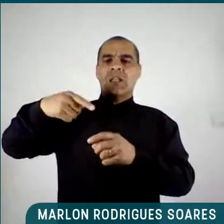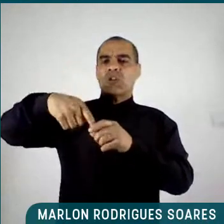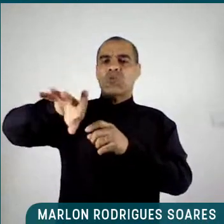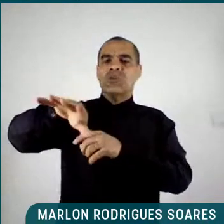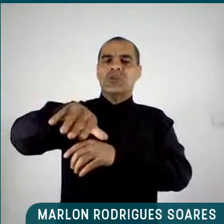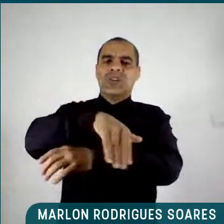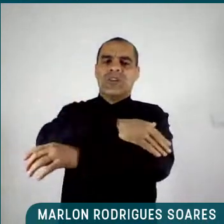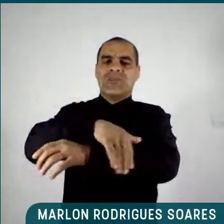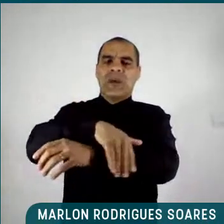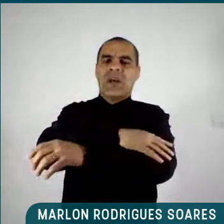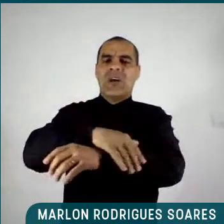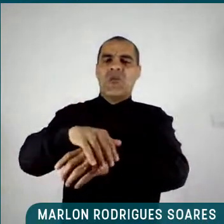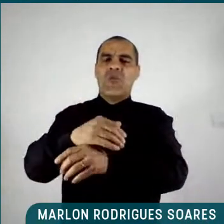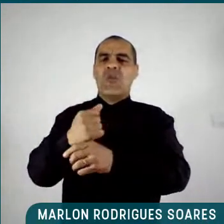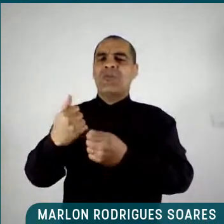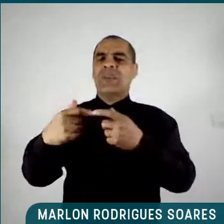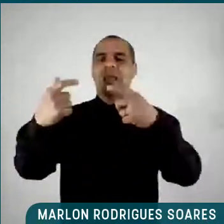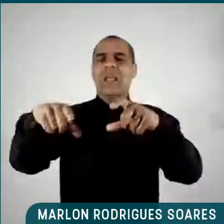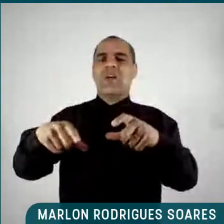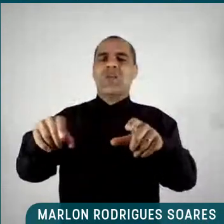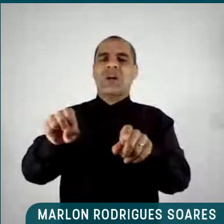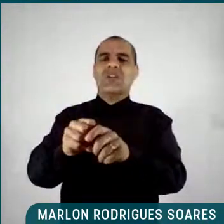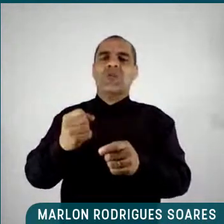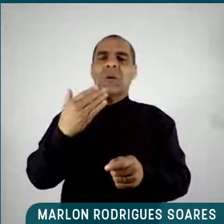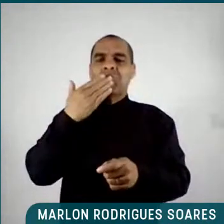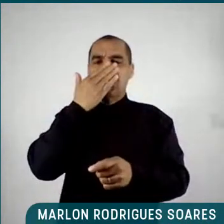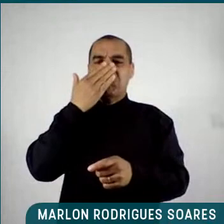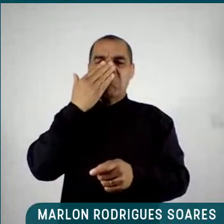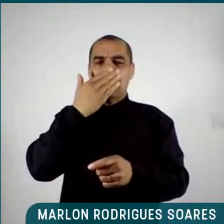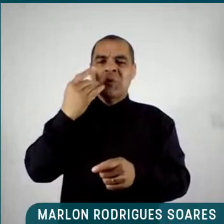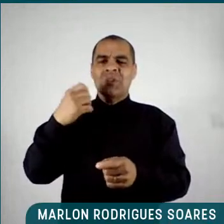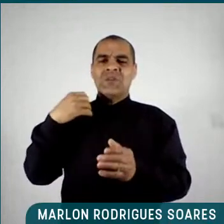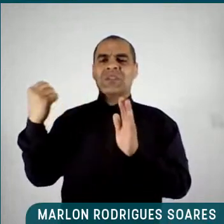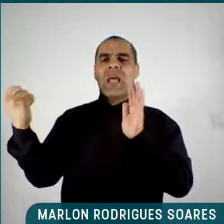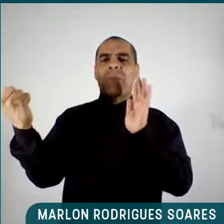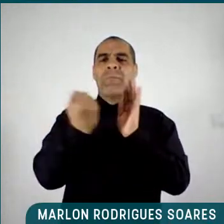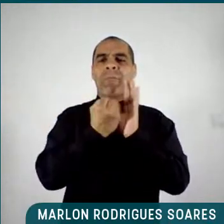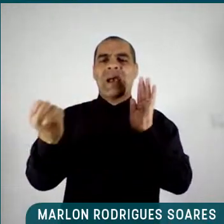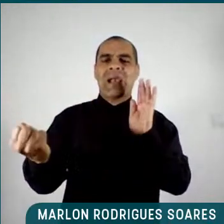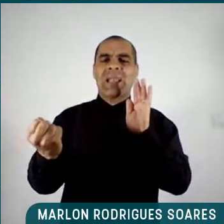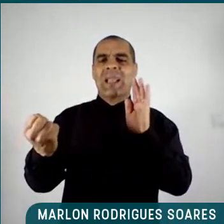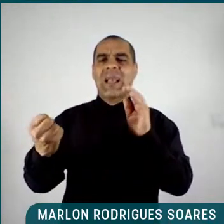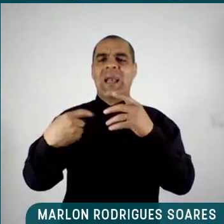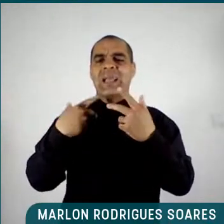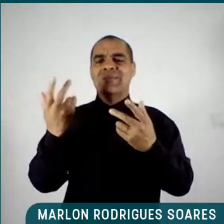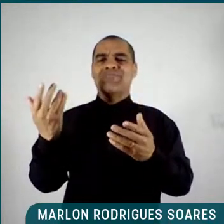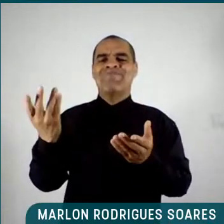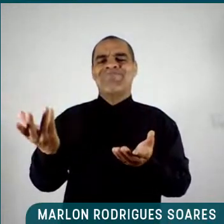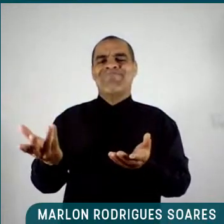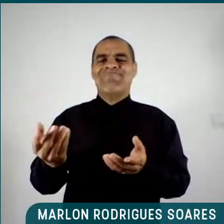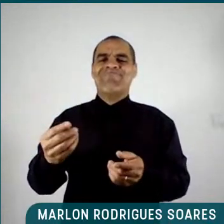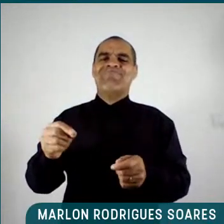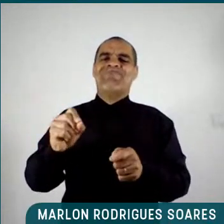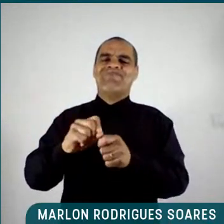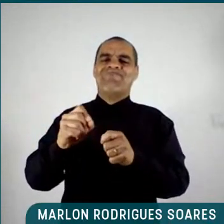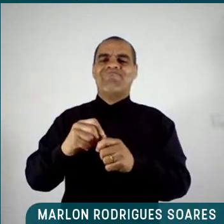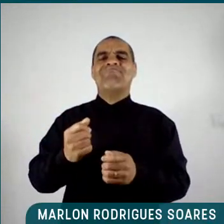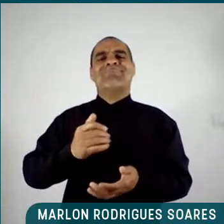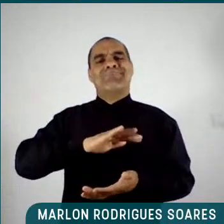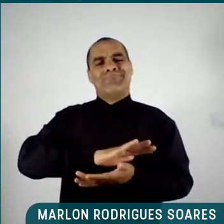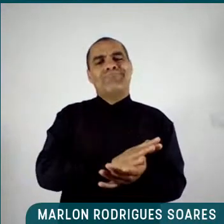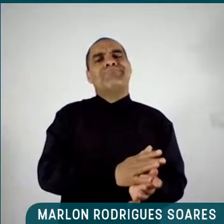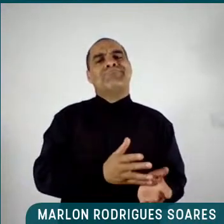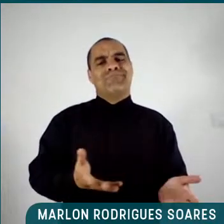because she would be considered a prostitute. So she was already earmarked. She was